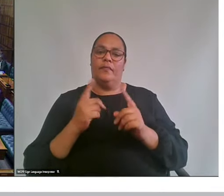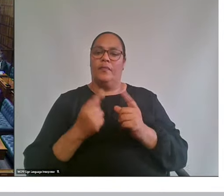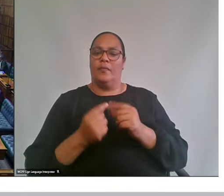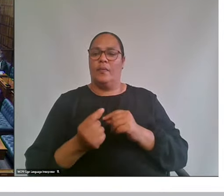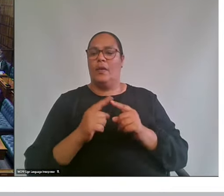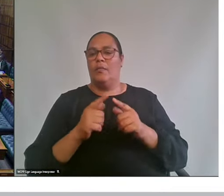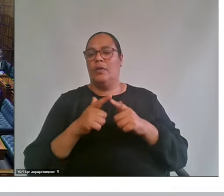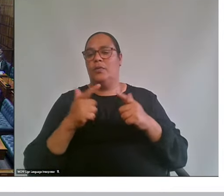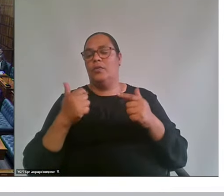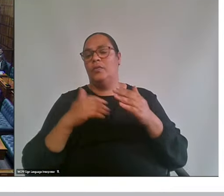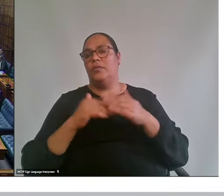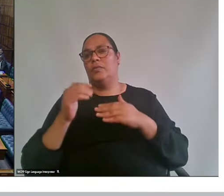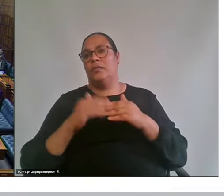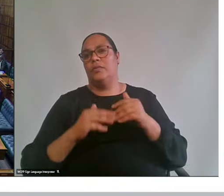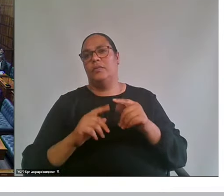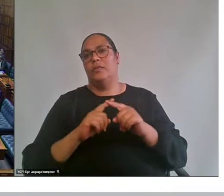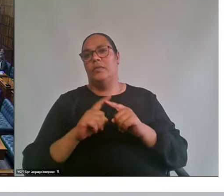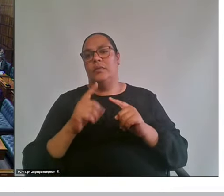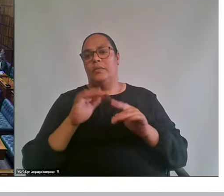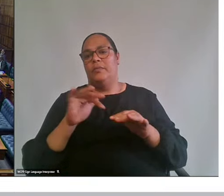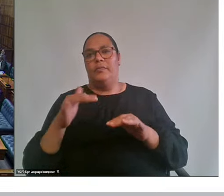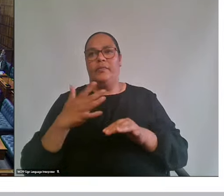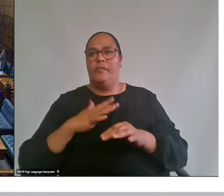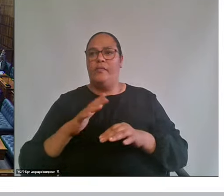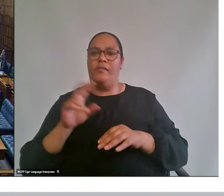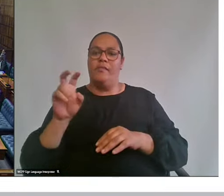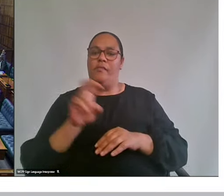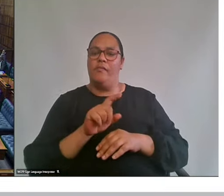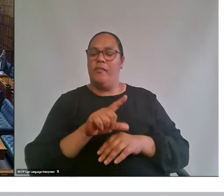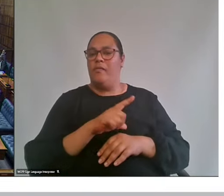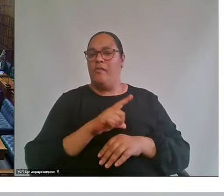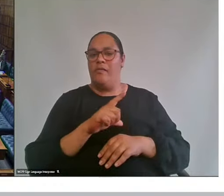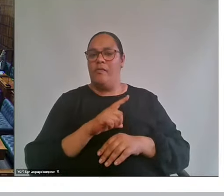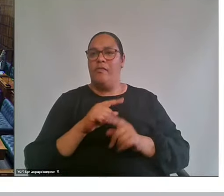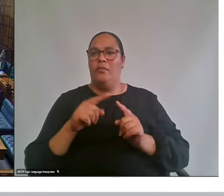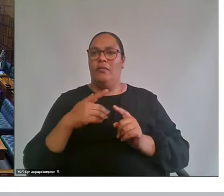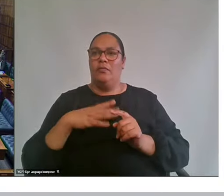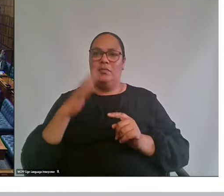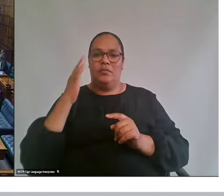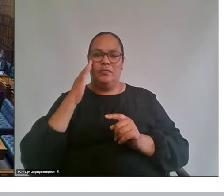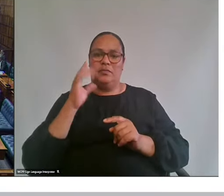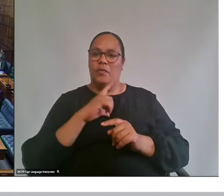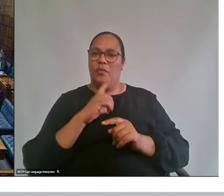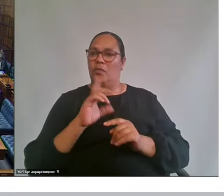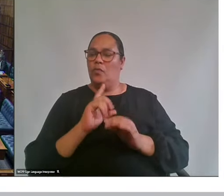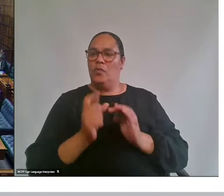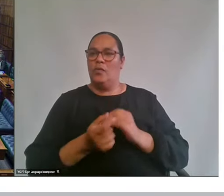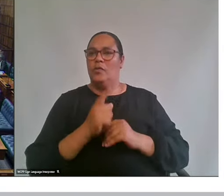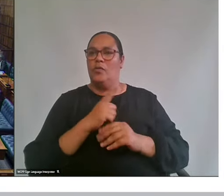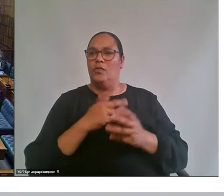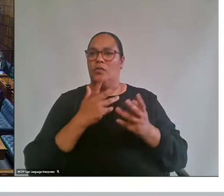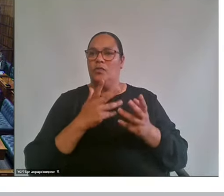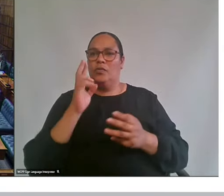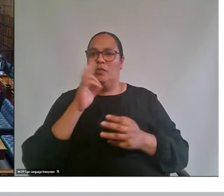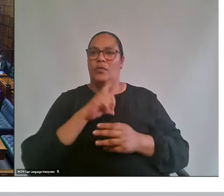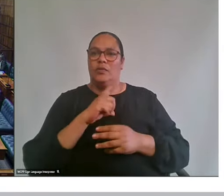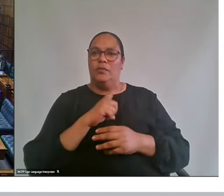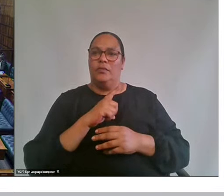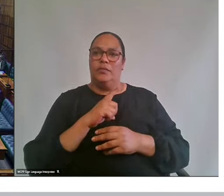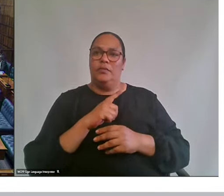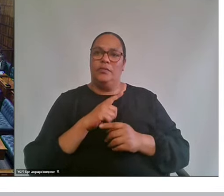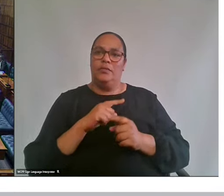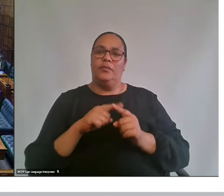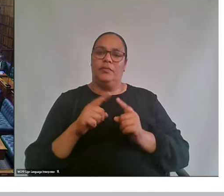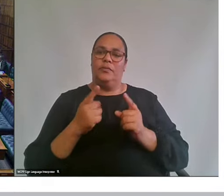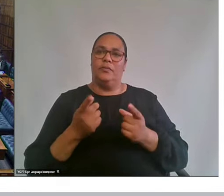great facilities but seemingly people don't want to come there and one would always want to ask what is what what what is the reason so I would